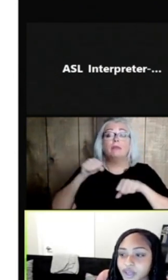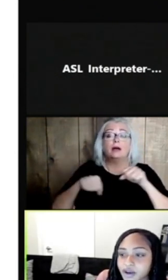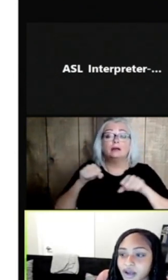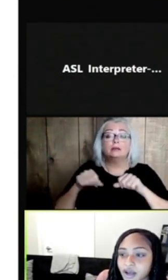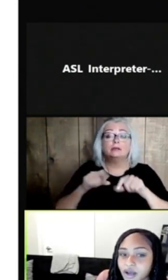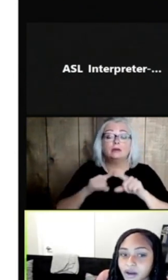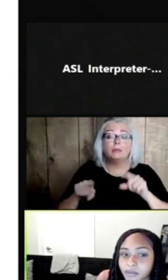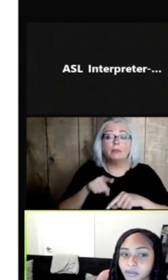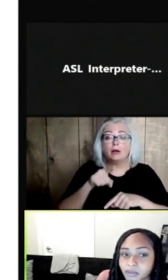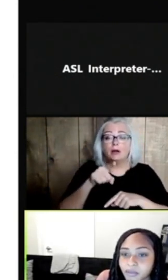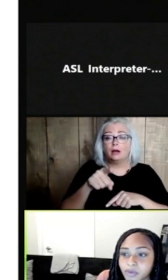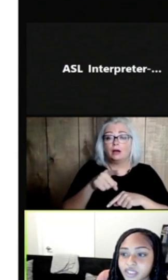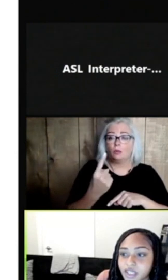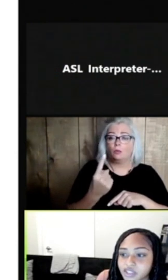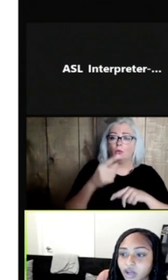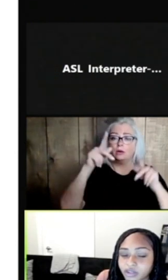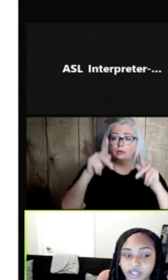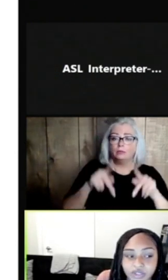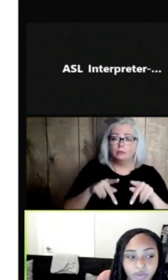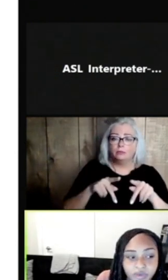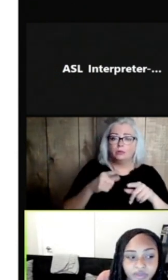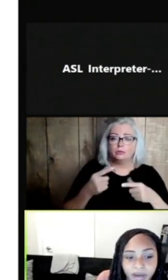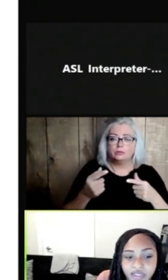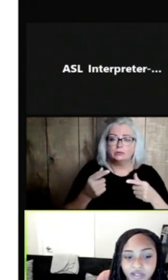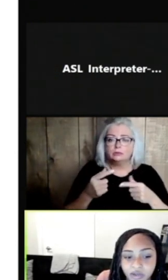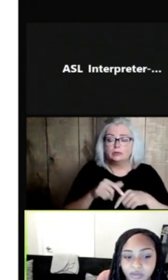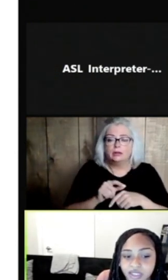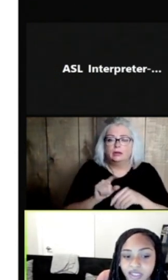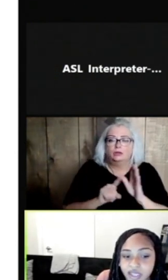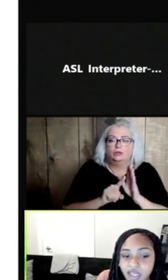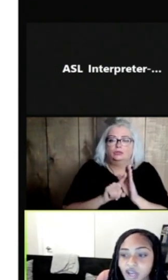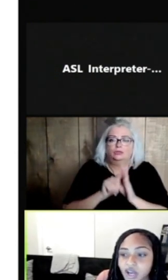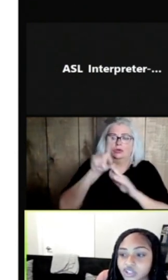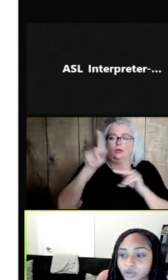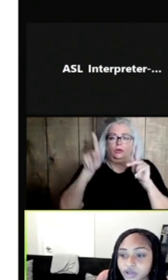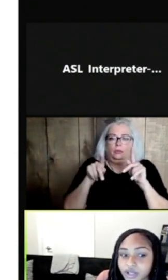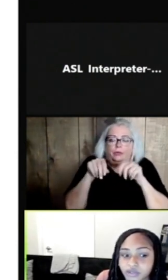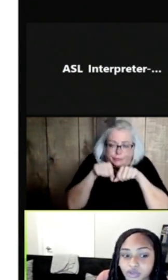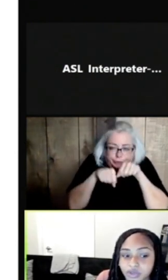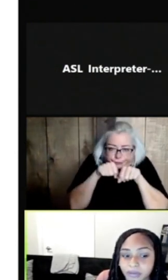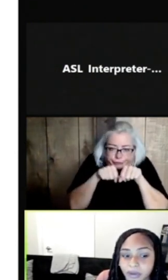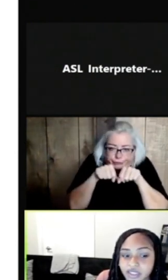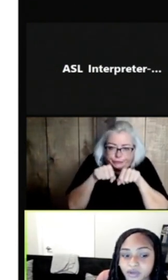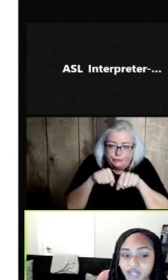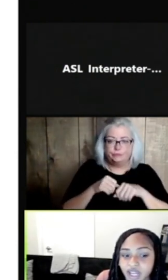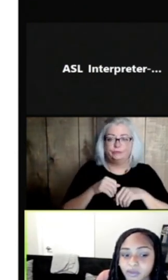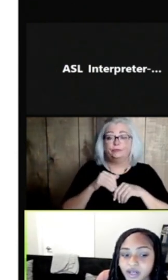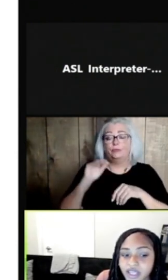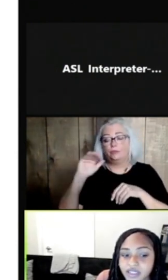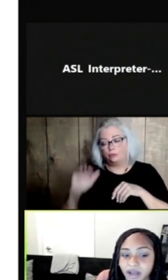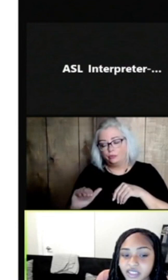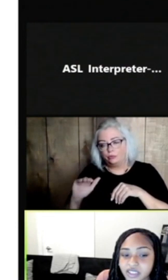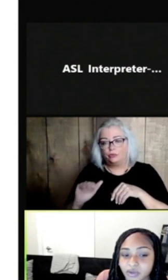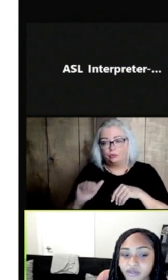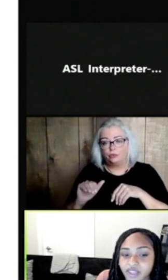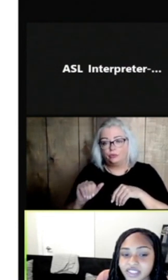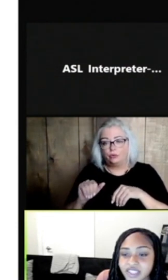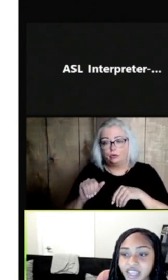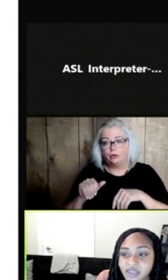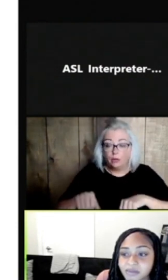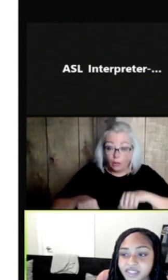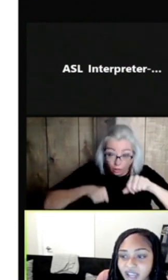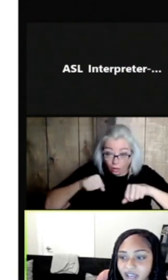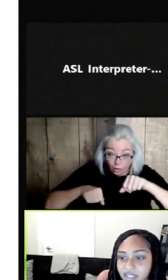individual there. We see a taller individual with a bicycle. We see a shorter individual with a bicycle, and everyone has a bicycle of